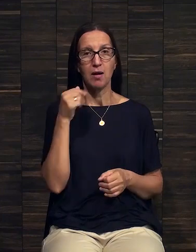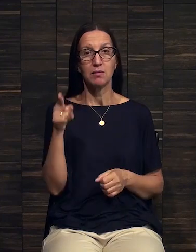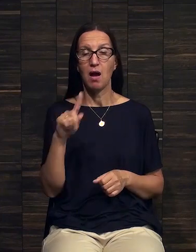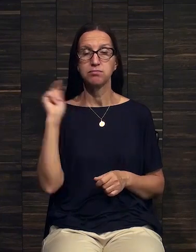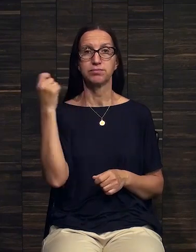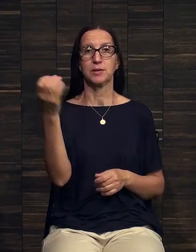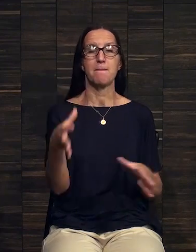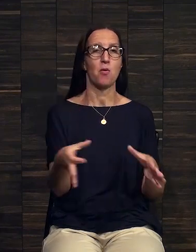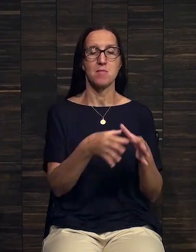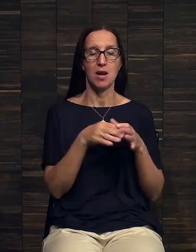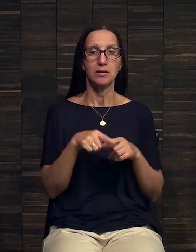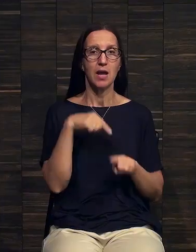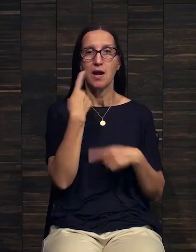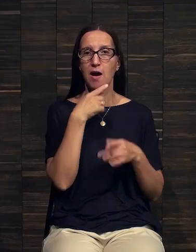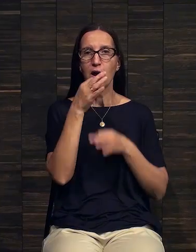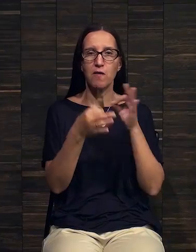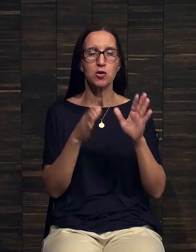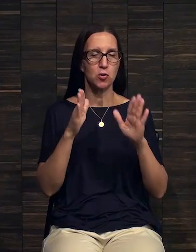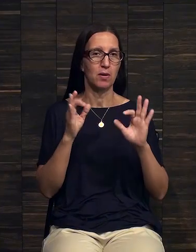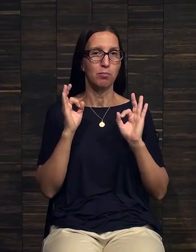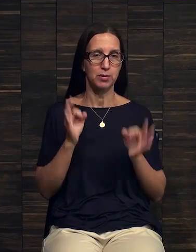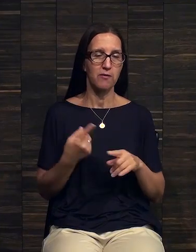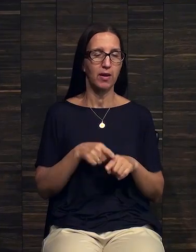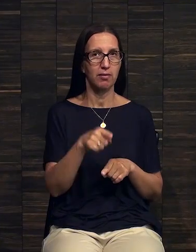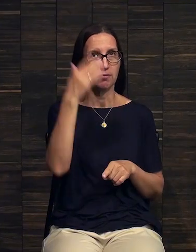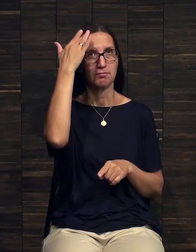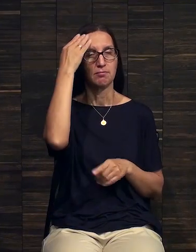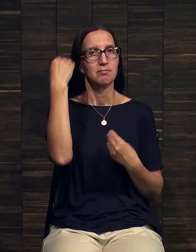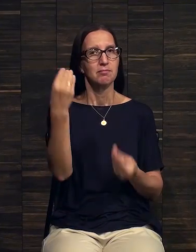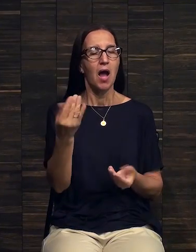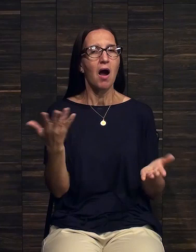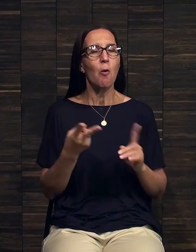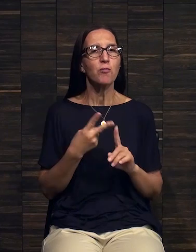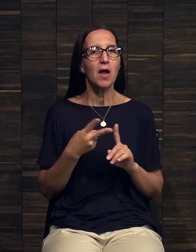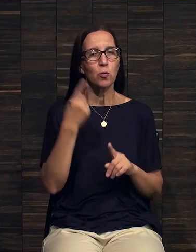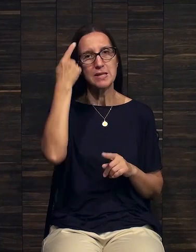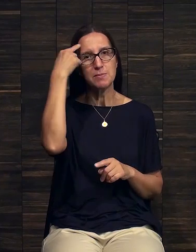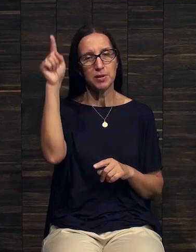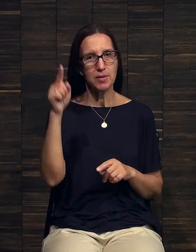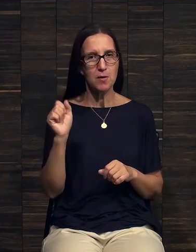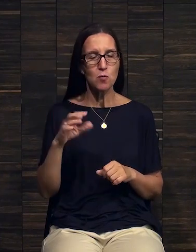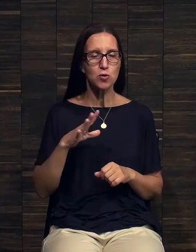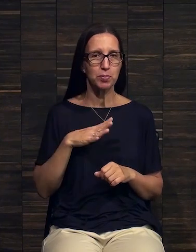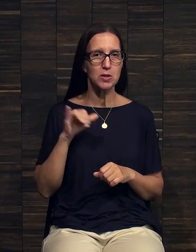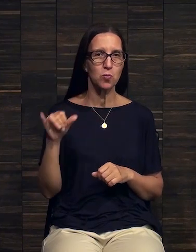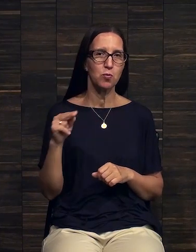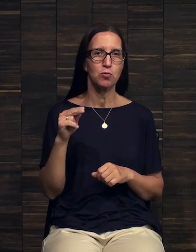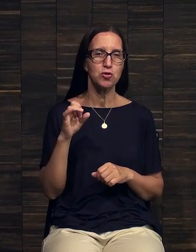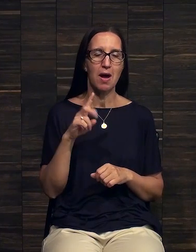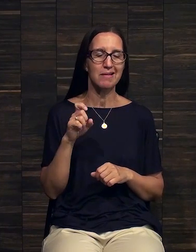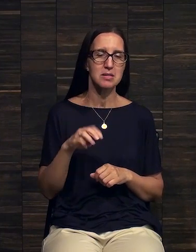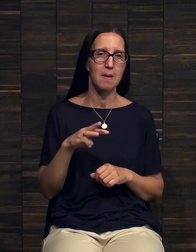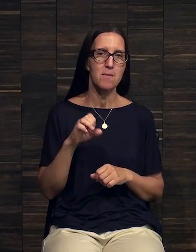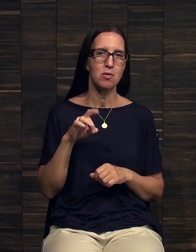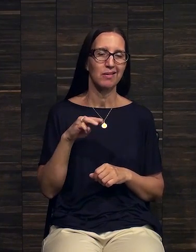lasso of truth, loop of truth. Once you captured, you need to say only the truth. And